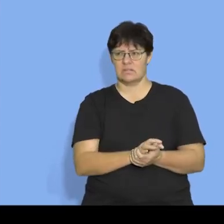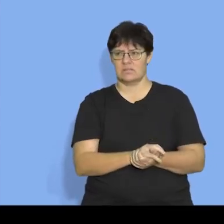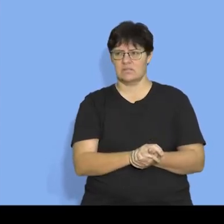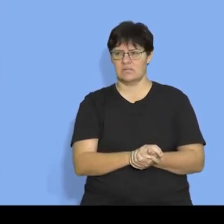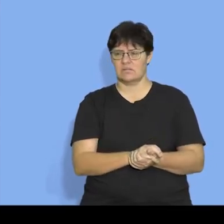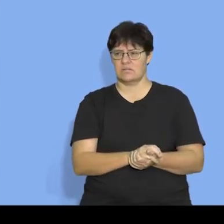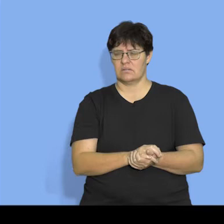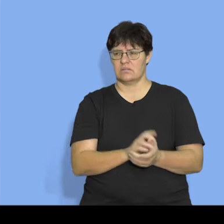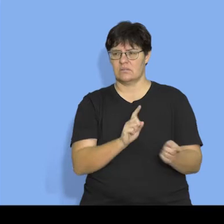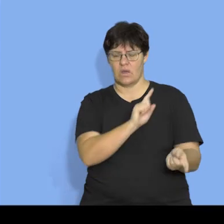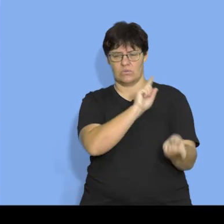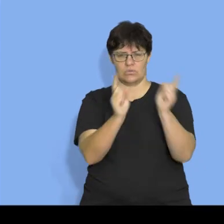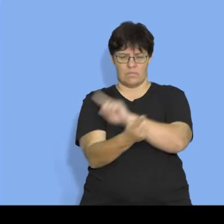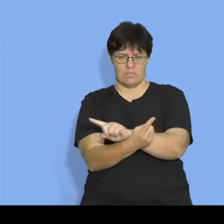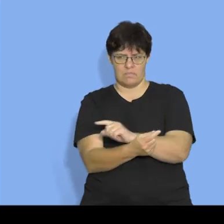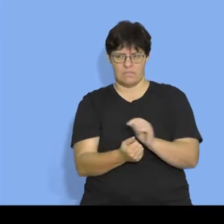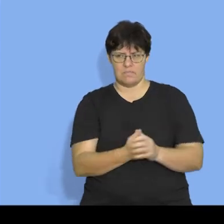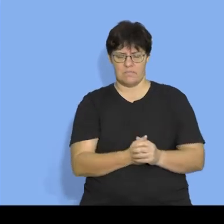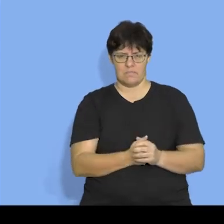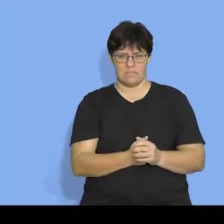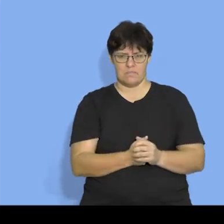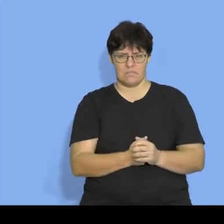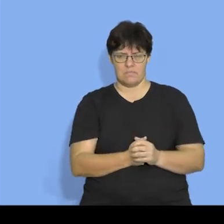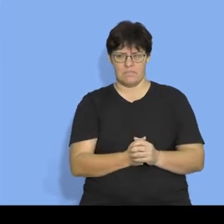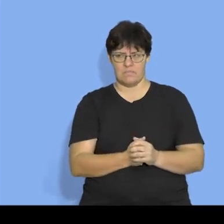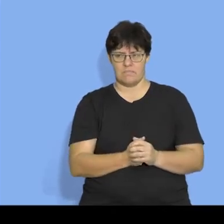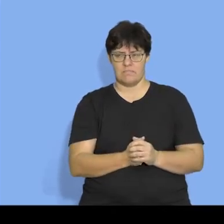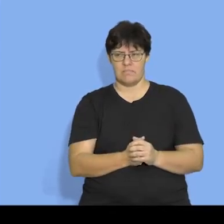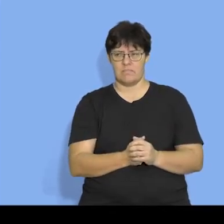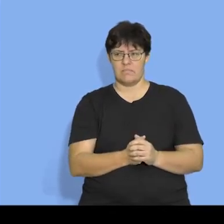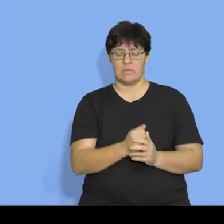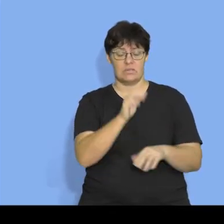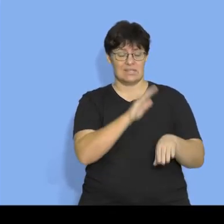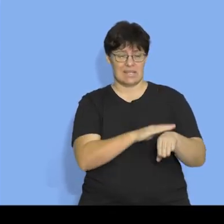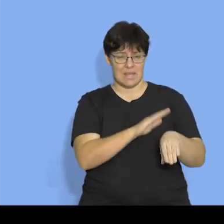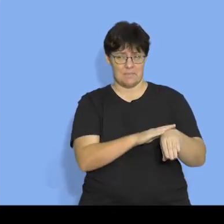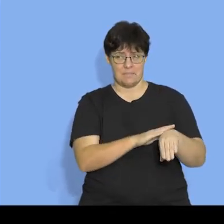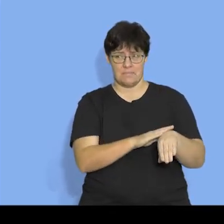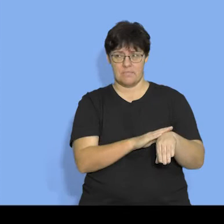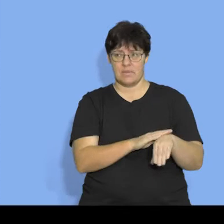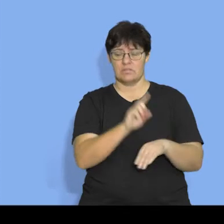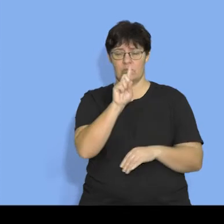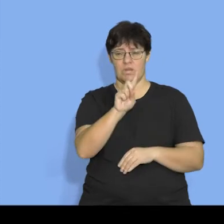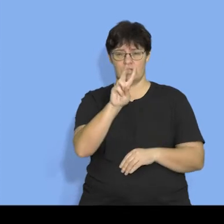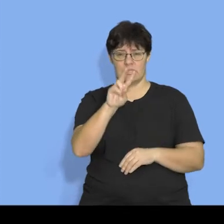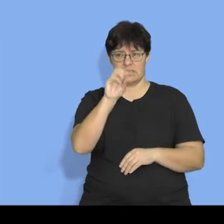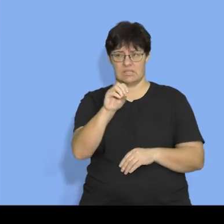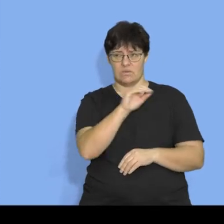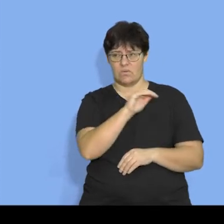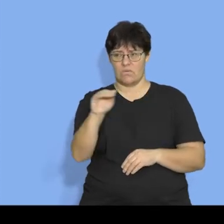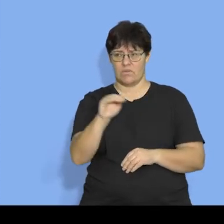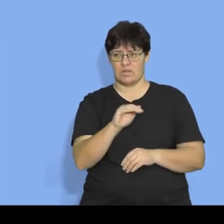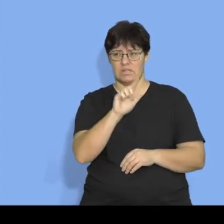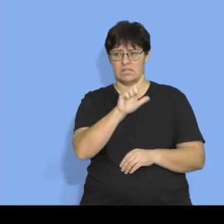is those two swap places. Okay, so in other words, time is